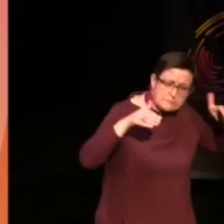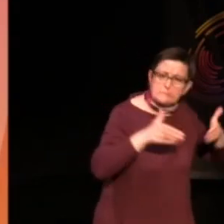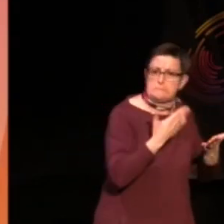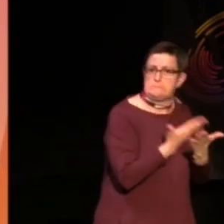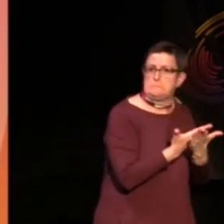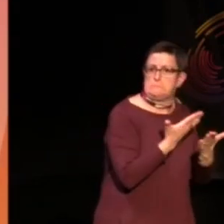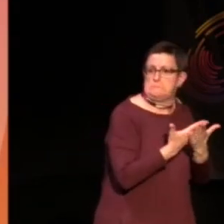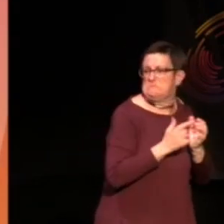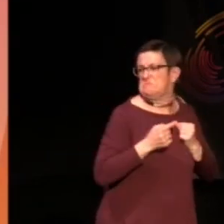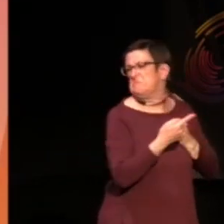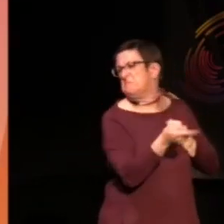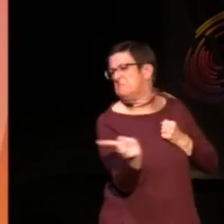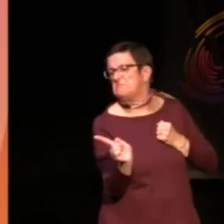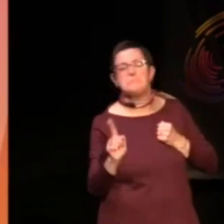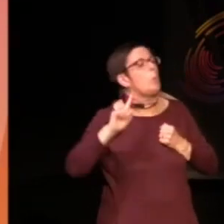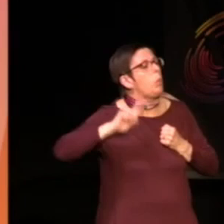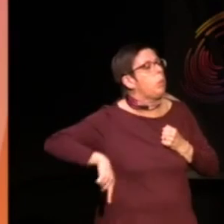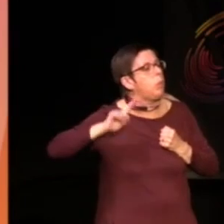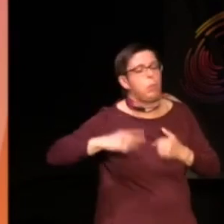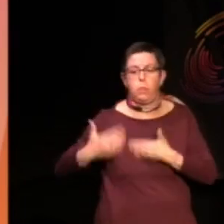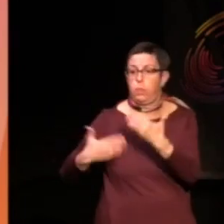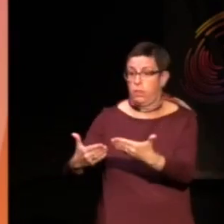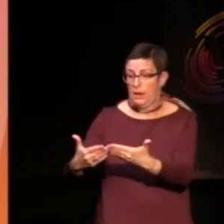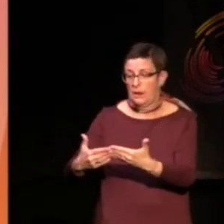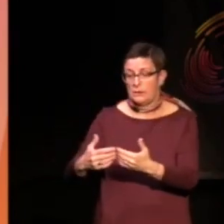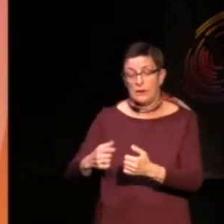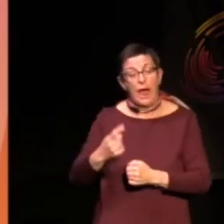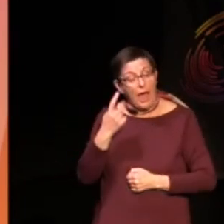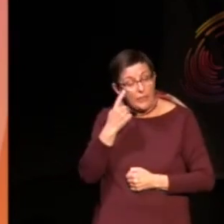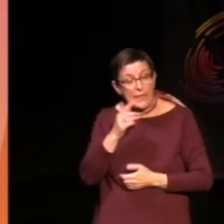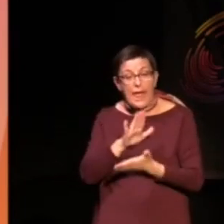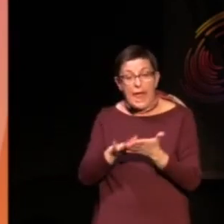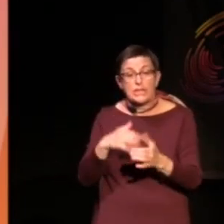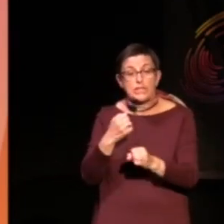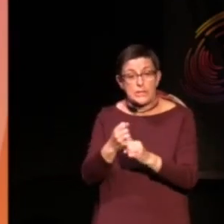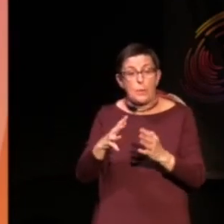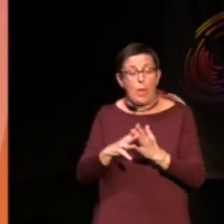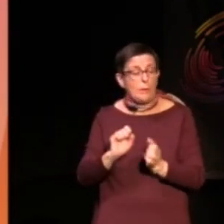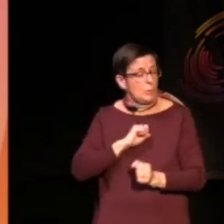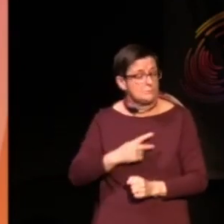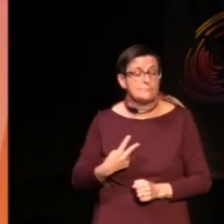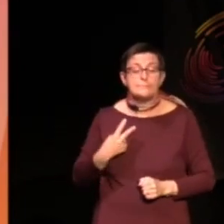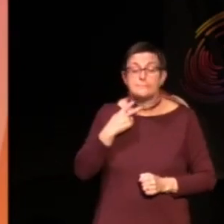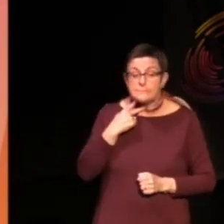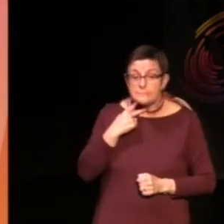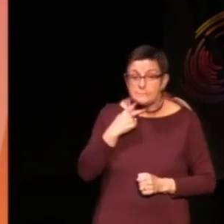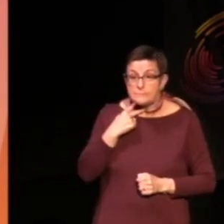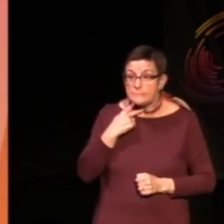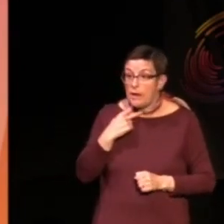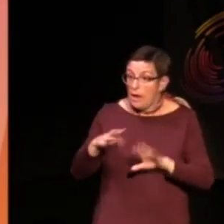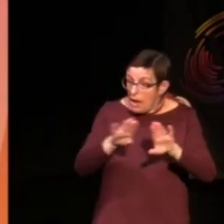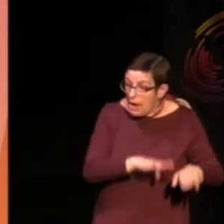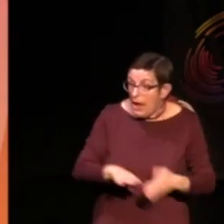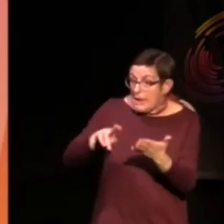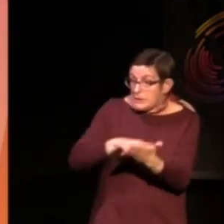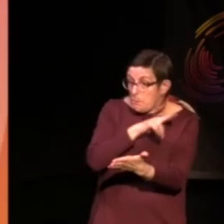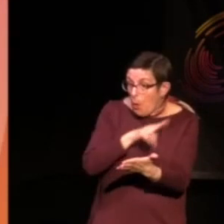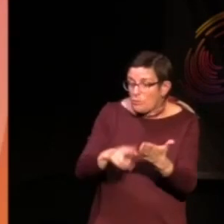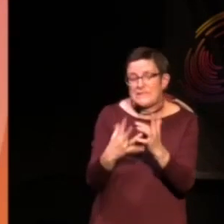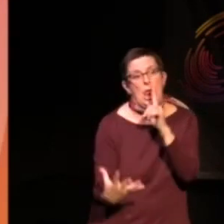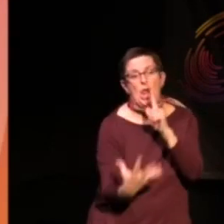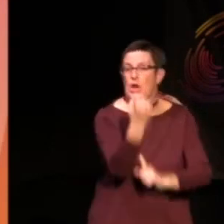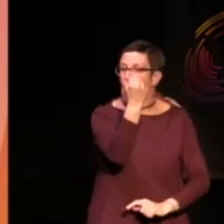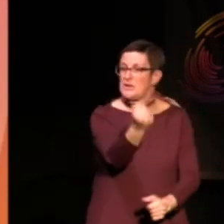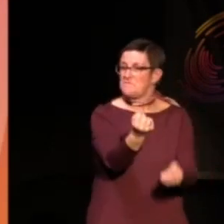H.G. Wells, were he alive today. Democracy is not a medal that once earned can be framed and